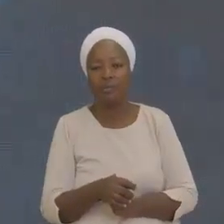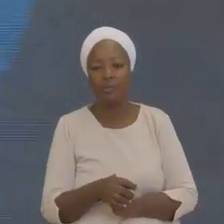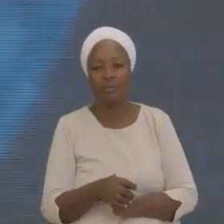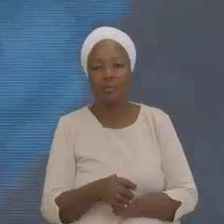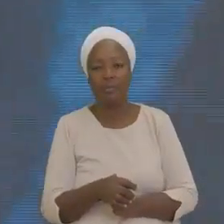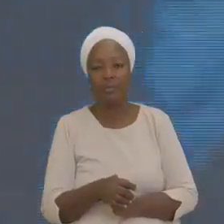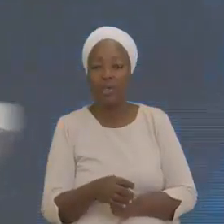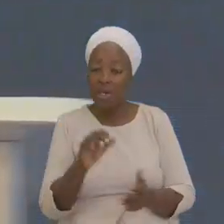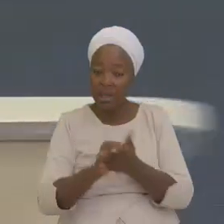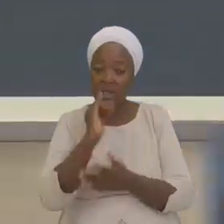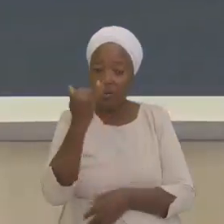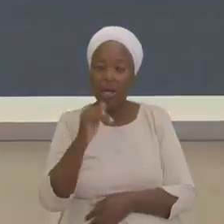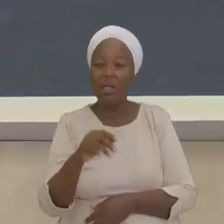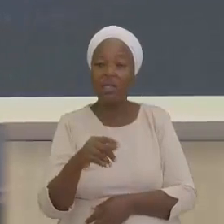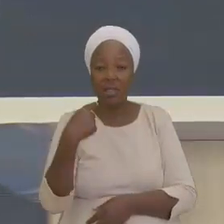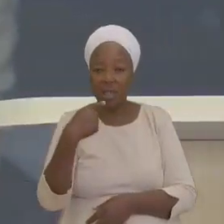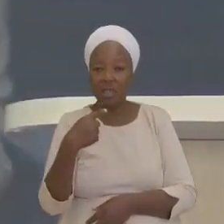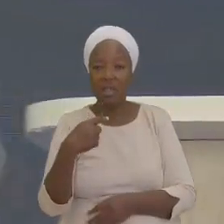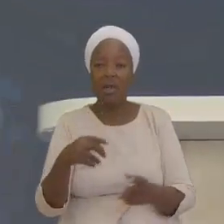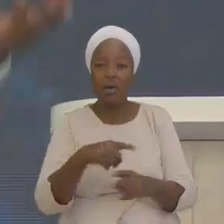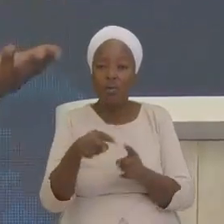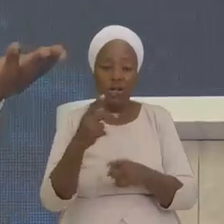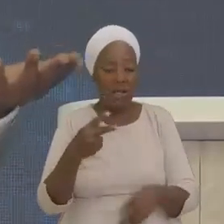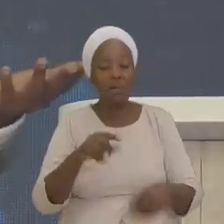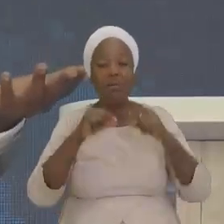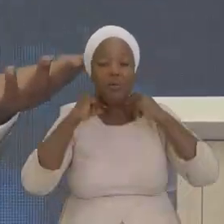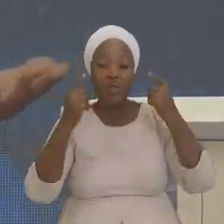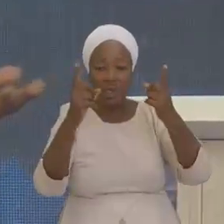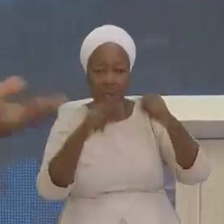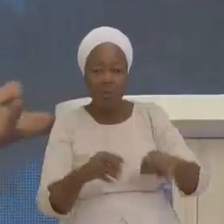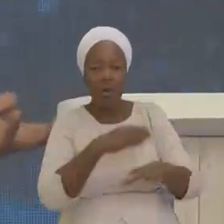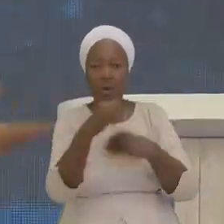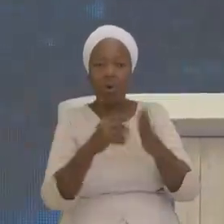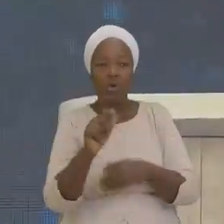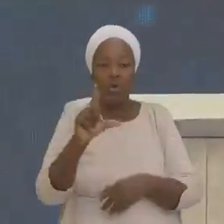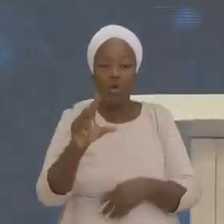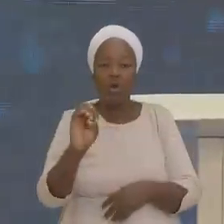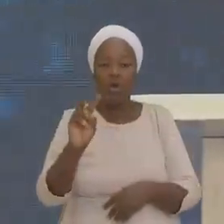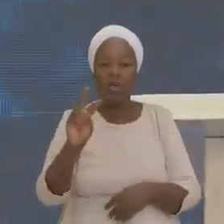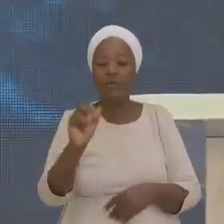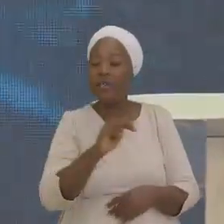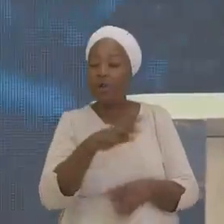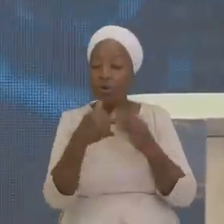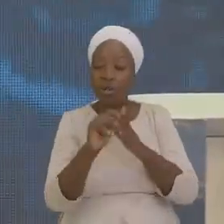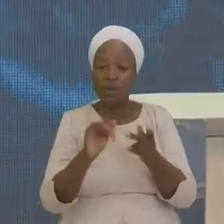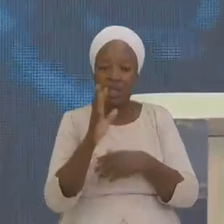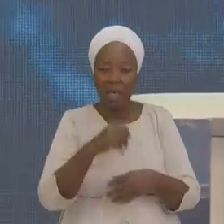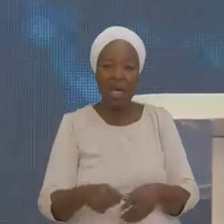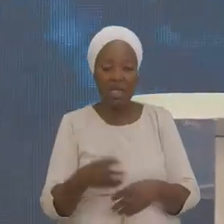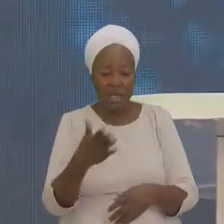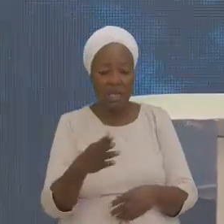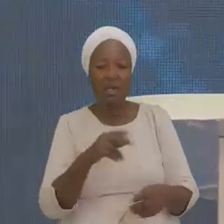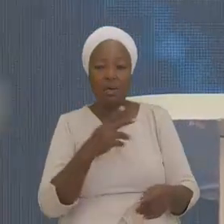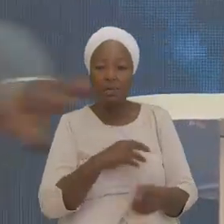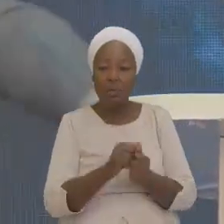That's why it says that when the priest comes, all those Levites, and when those people who are charged with the